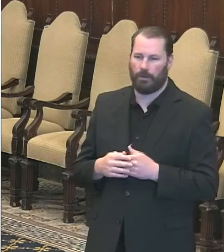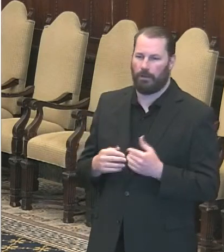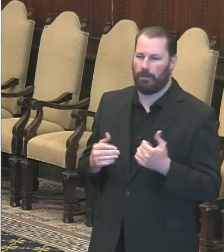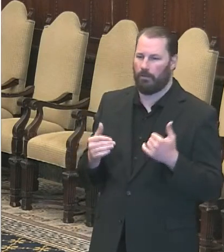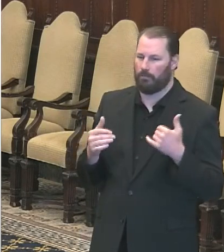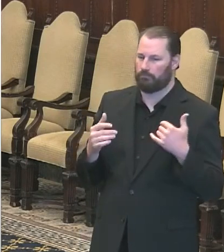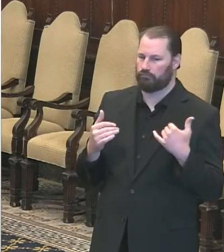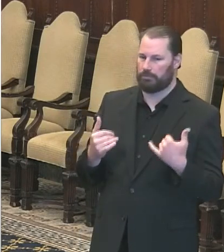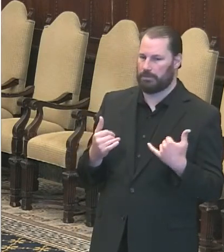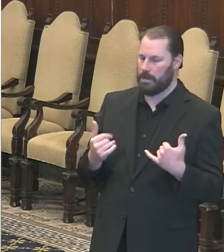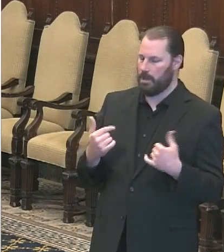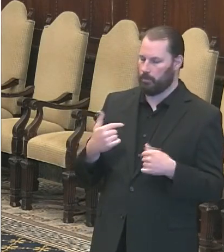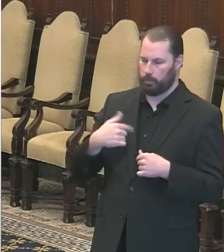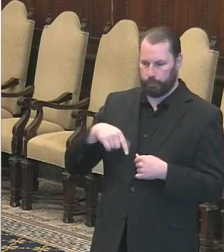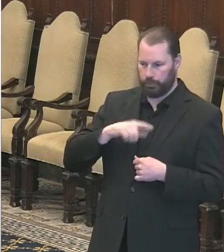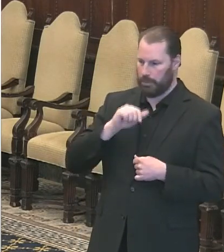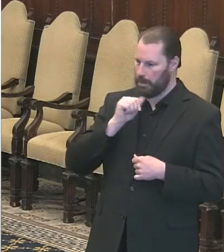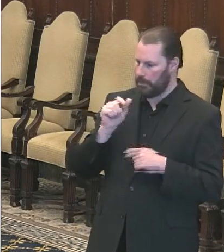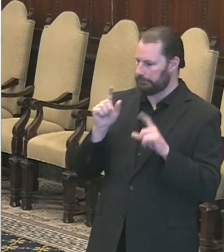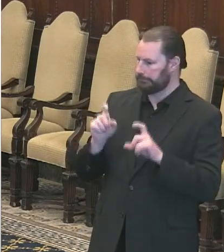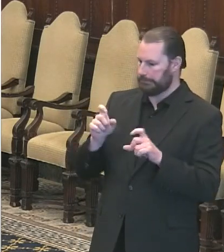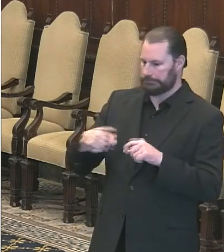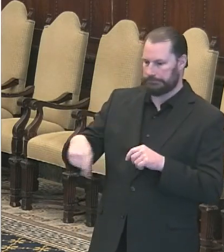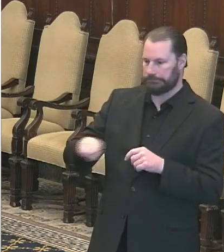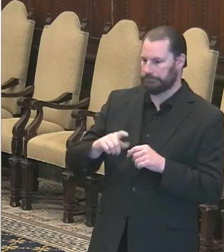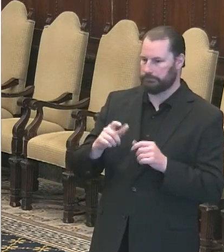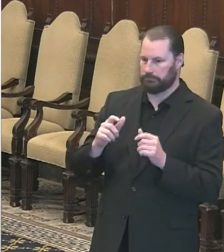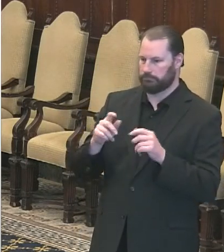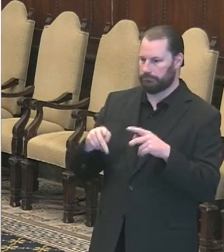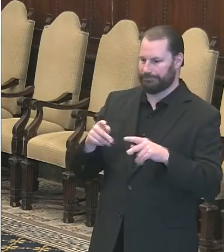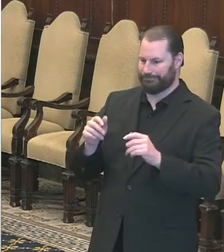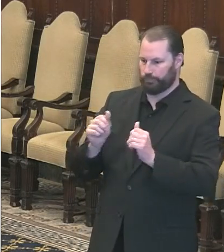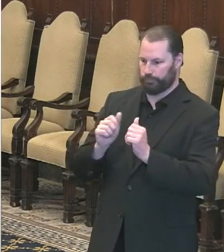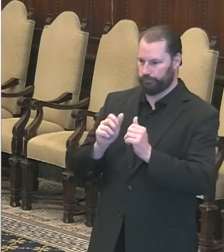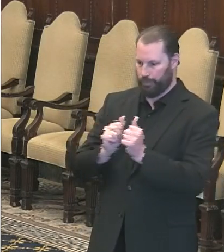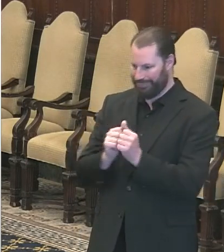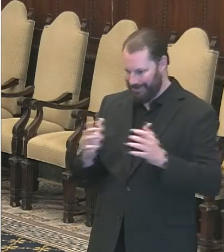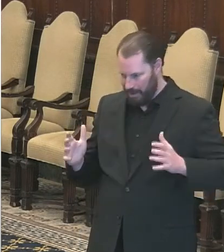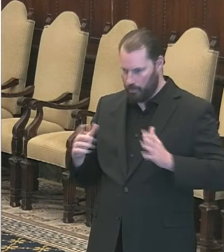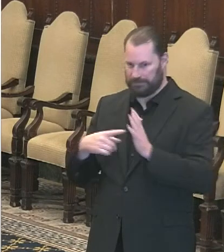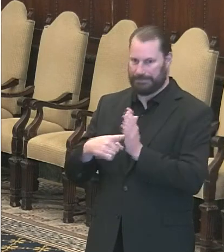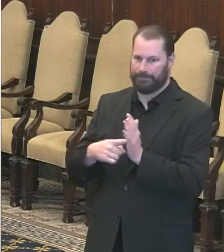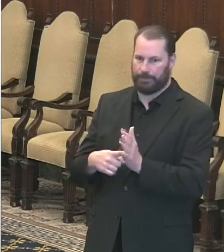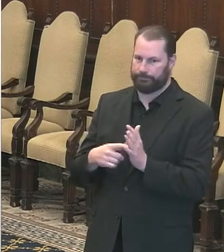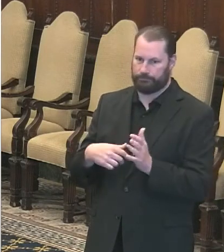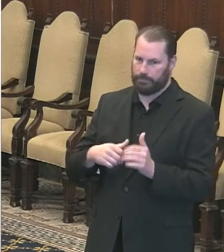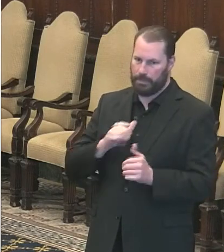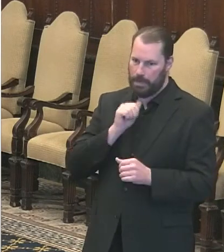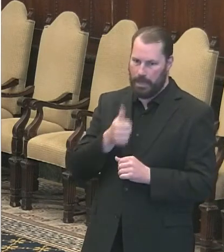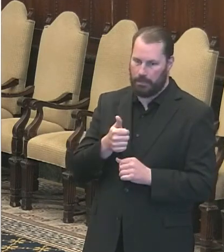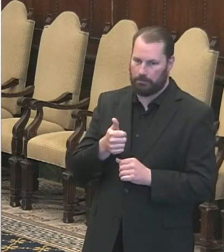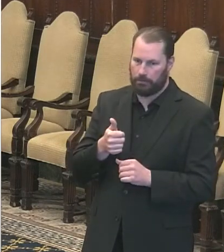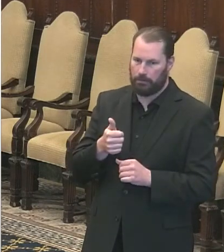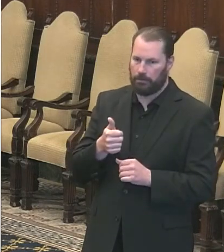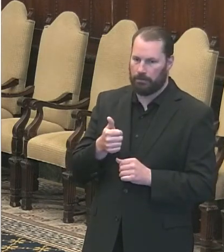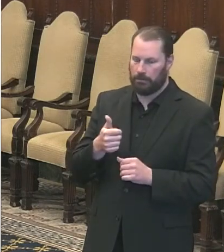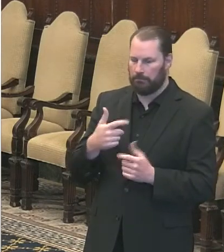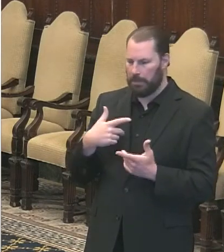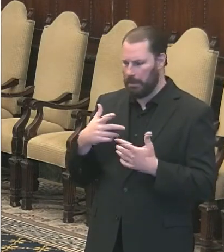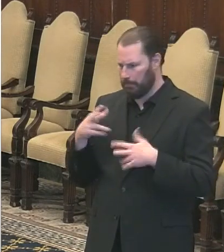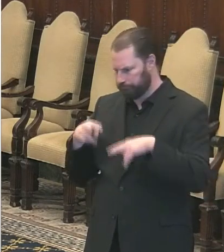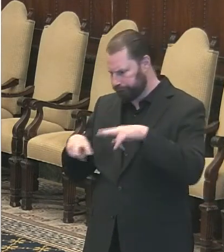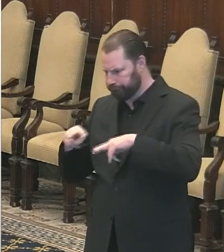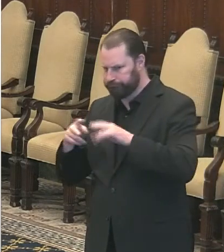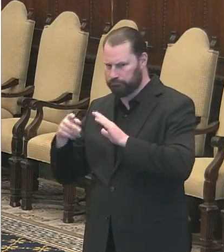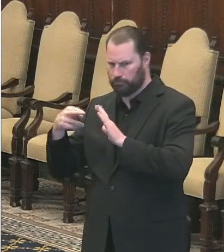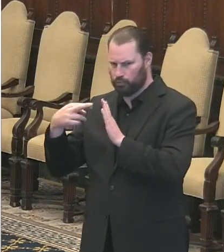facilities, we are reviewing that protocol. And if we make changes, we'll certainly announce them here. Okay. Is that also the